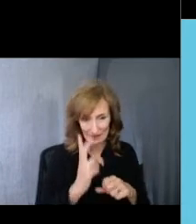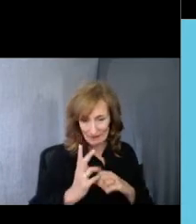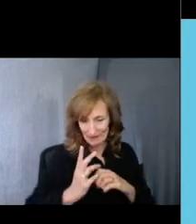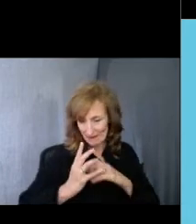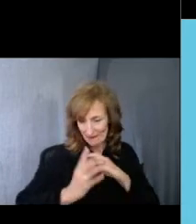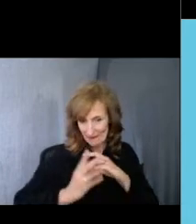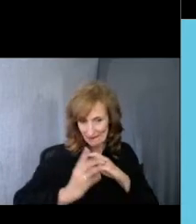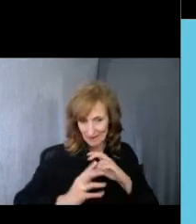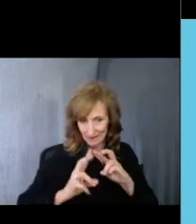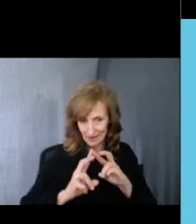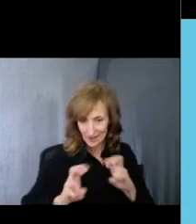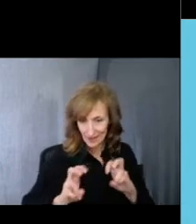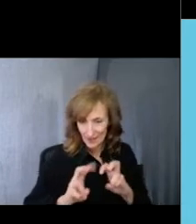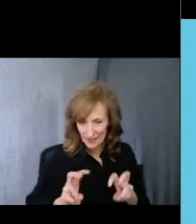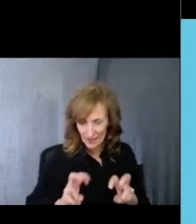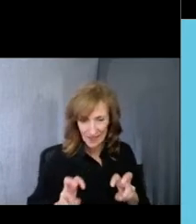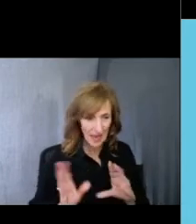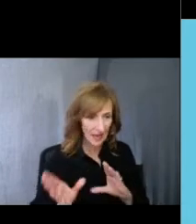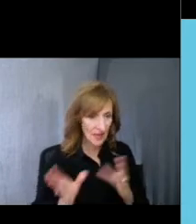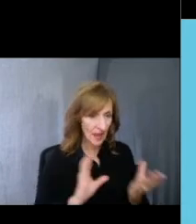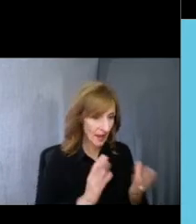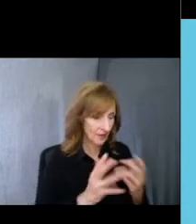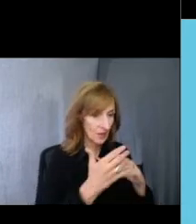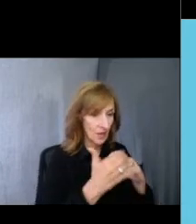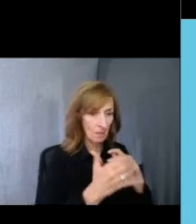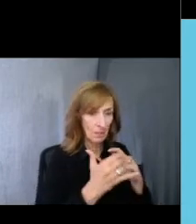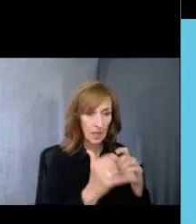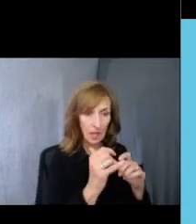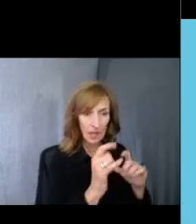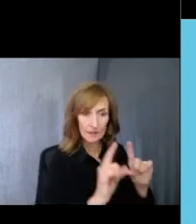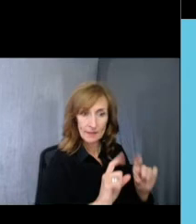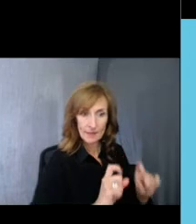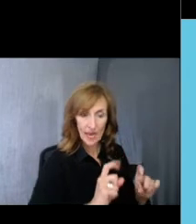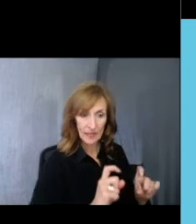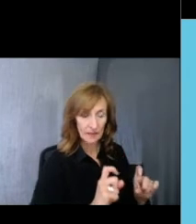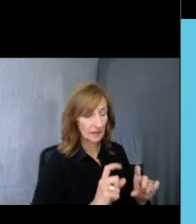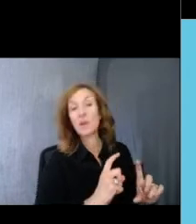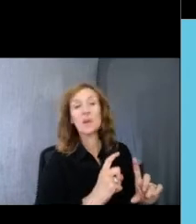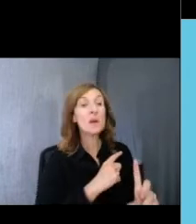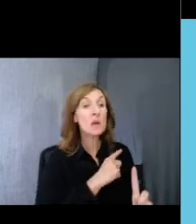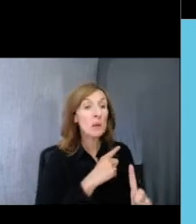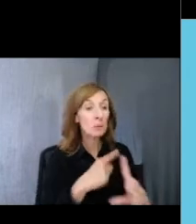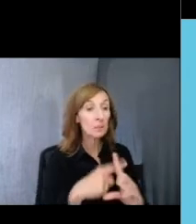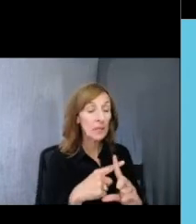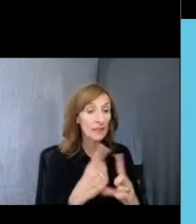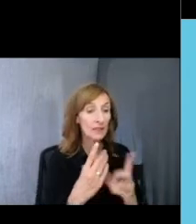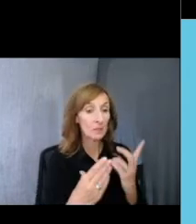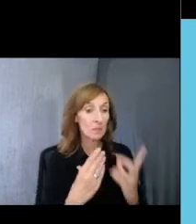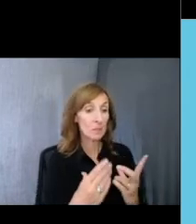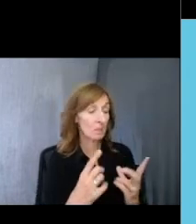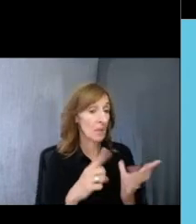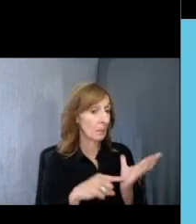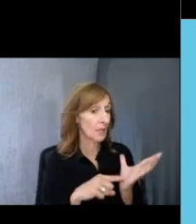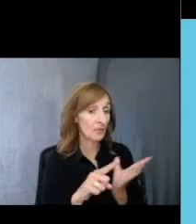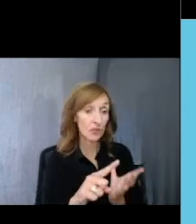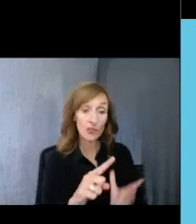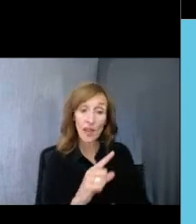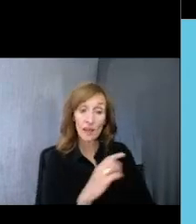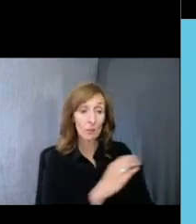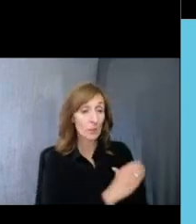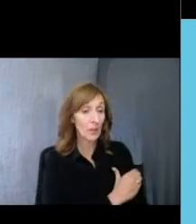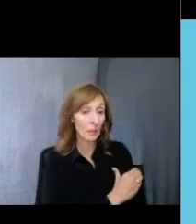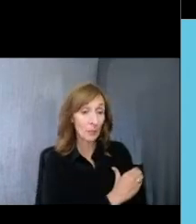to interpret blood work. Then there's a whole bunch of other stuff we're going to do. We might check blood pressure routinely in